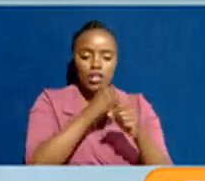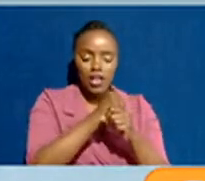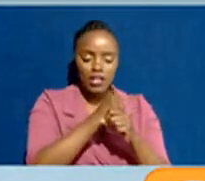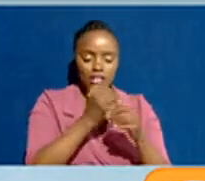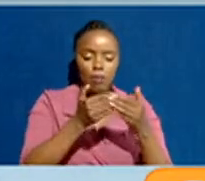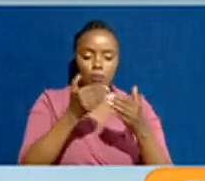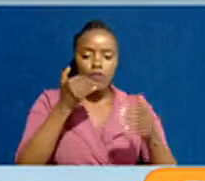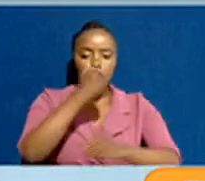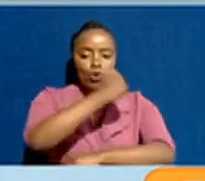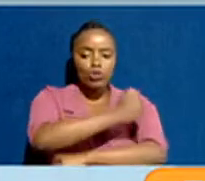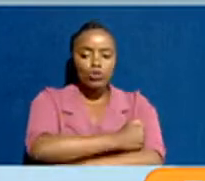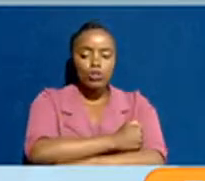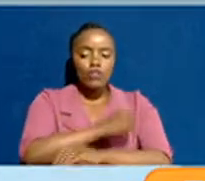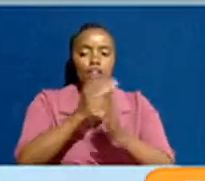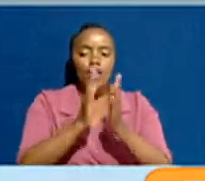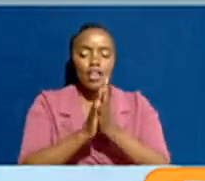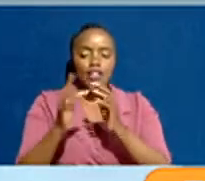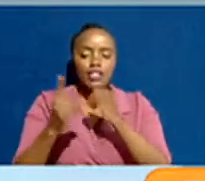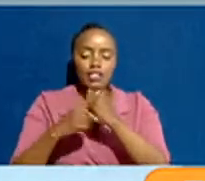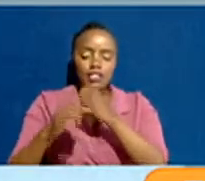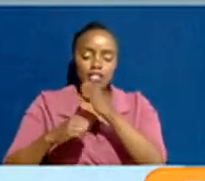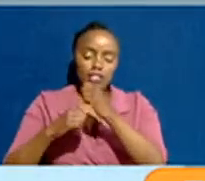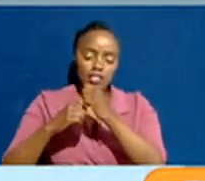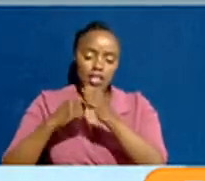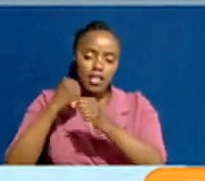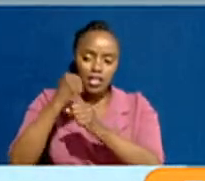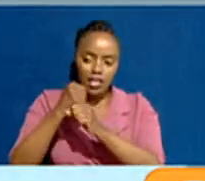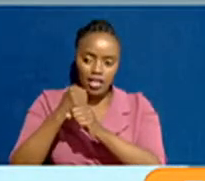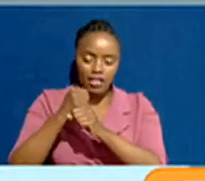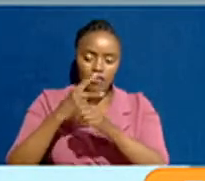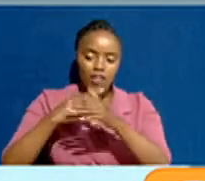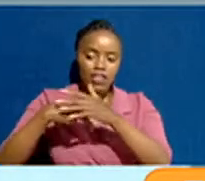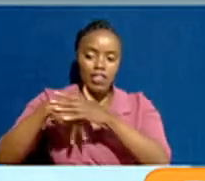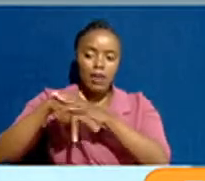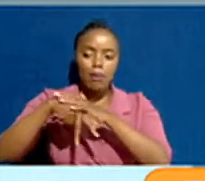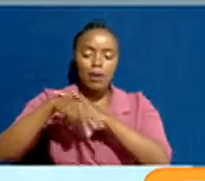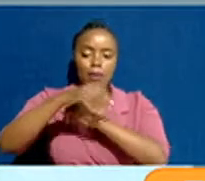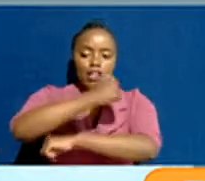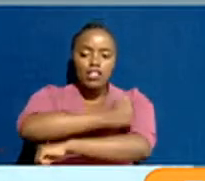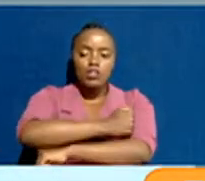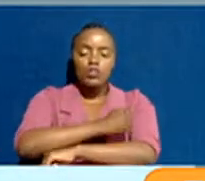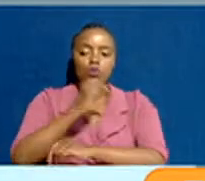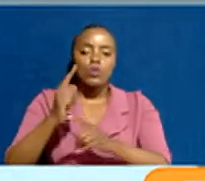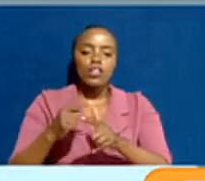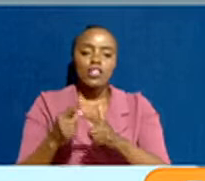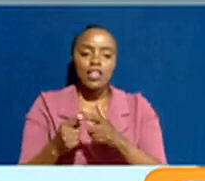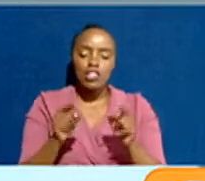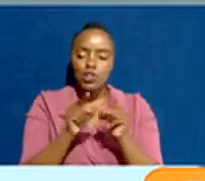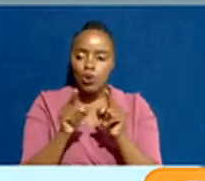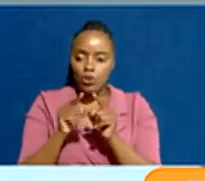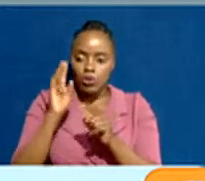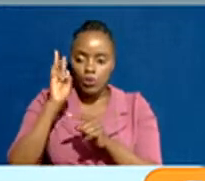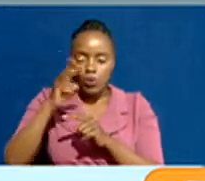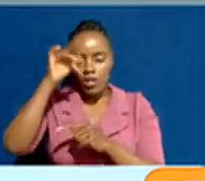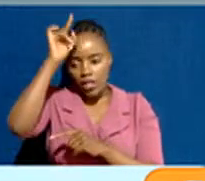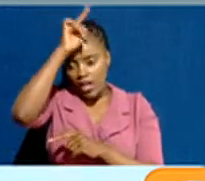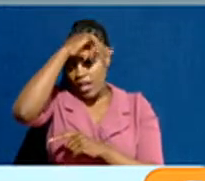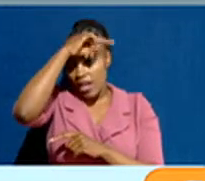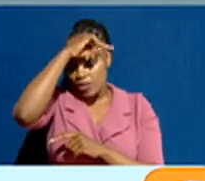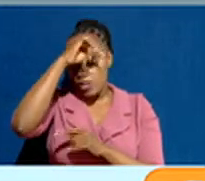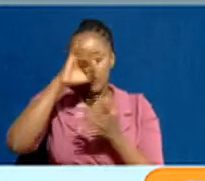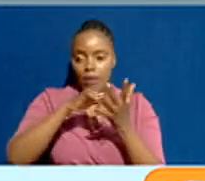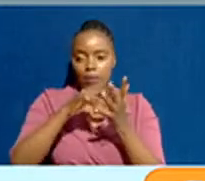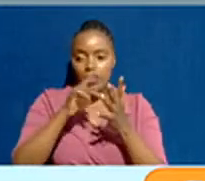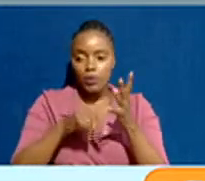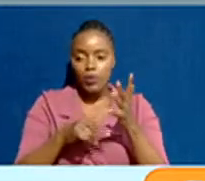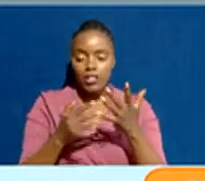preschool, and 6 years at primary school. And they are going to graduate, which